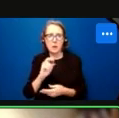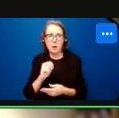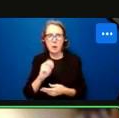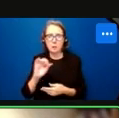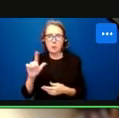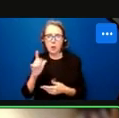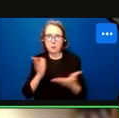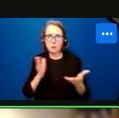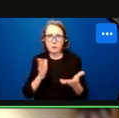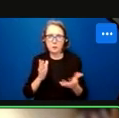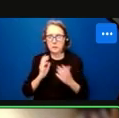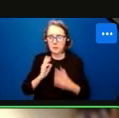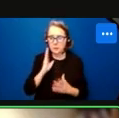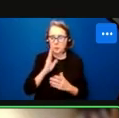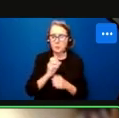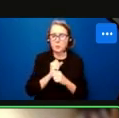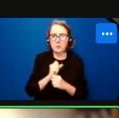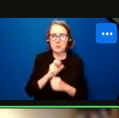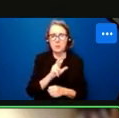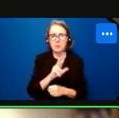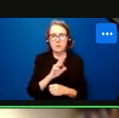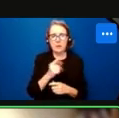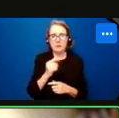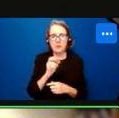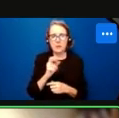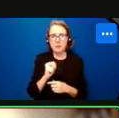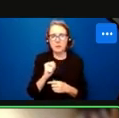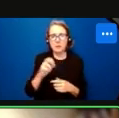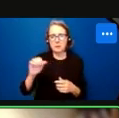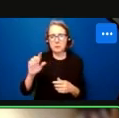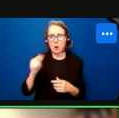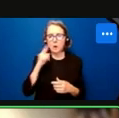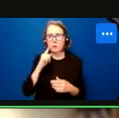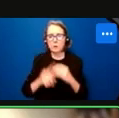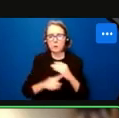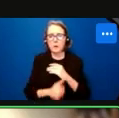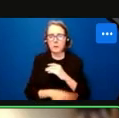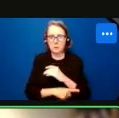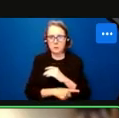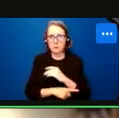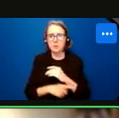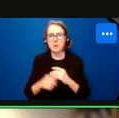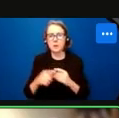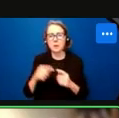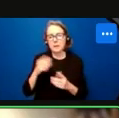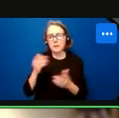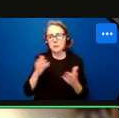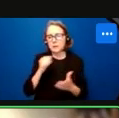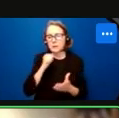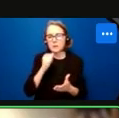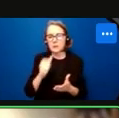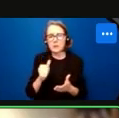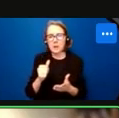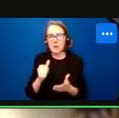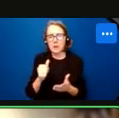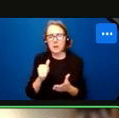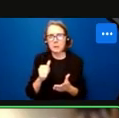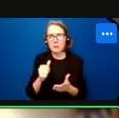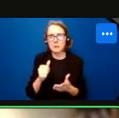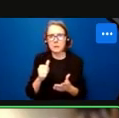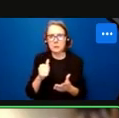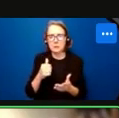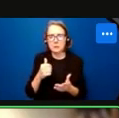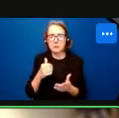Customers would receive a 35-gallon cart for trash. However, this service does not add a space,